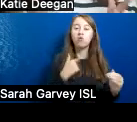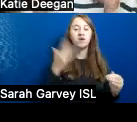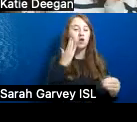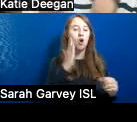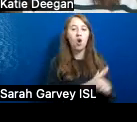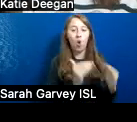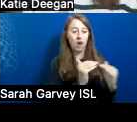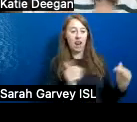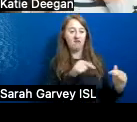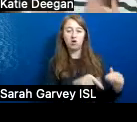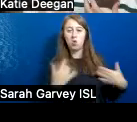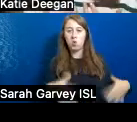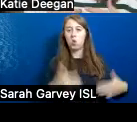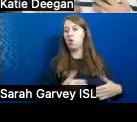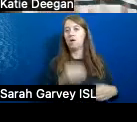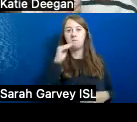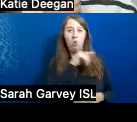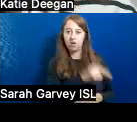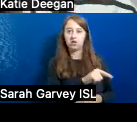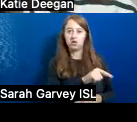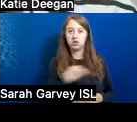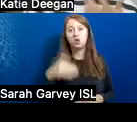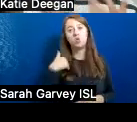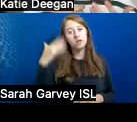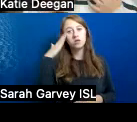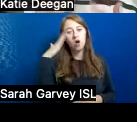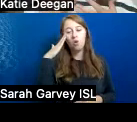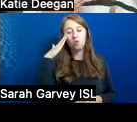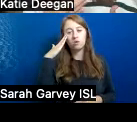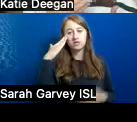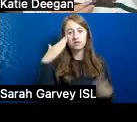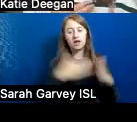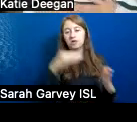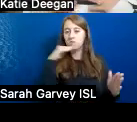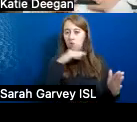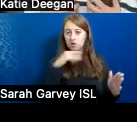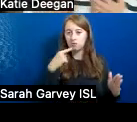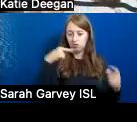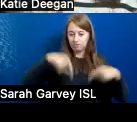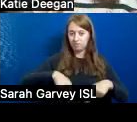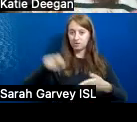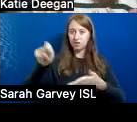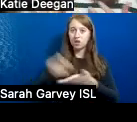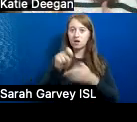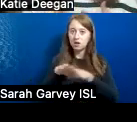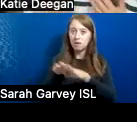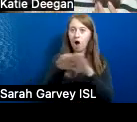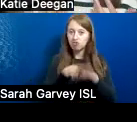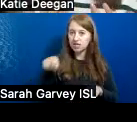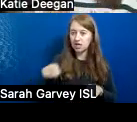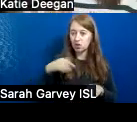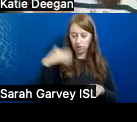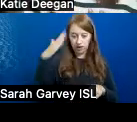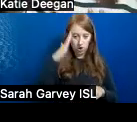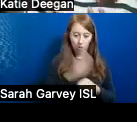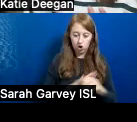100% important within its own right, we know as a culture in our democracy, our local government is the